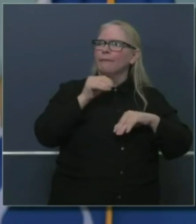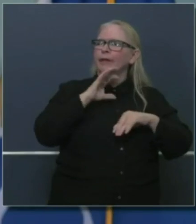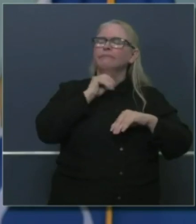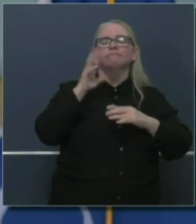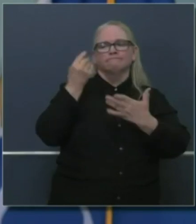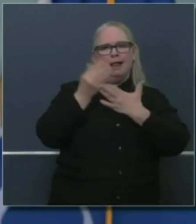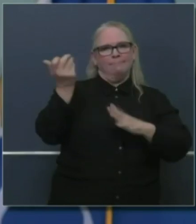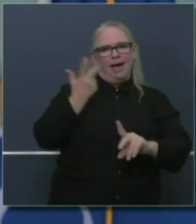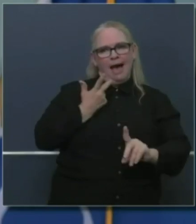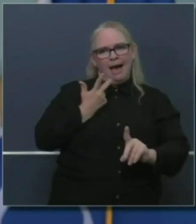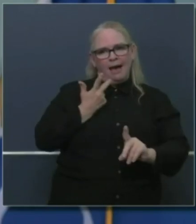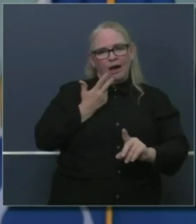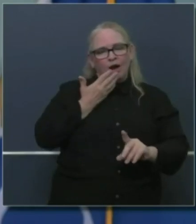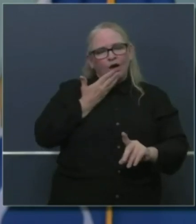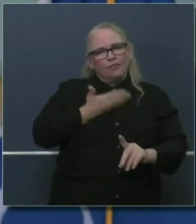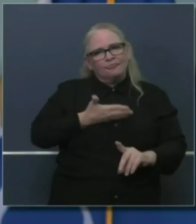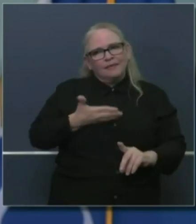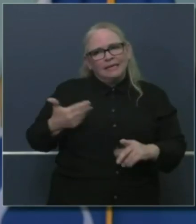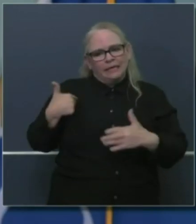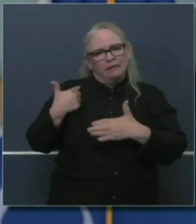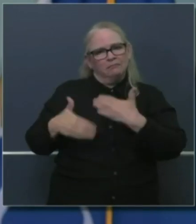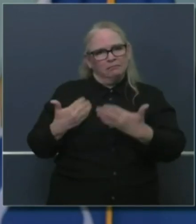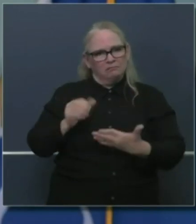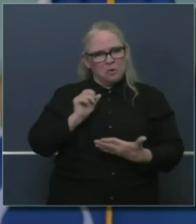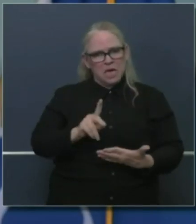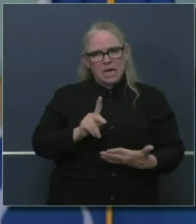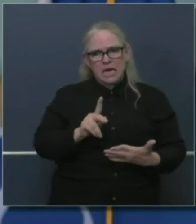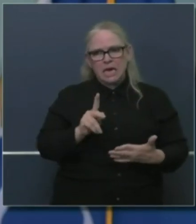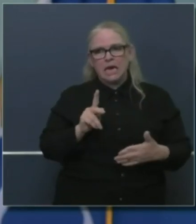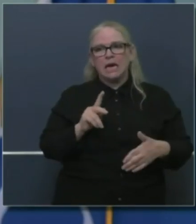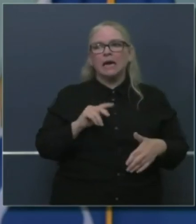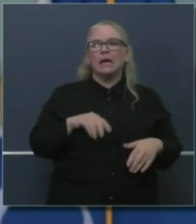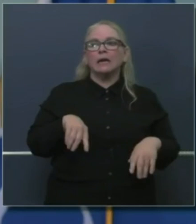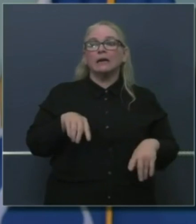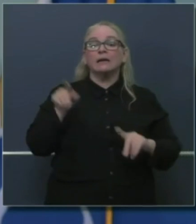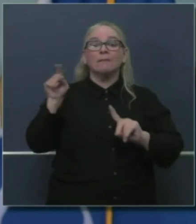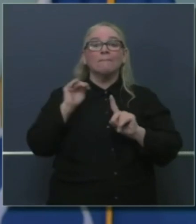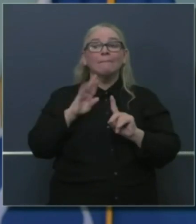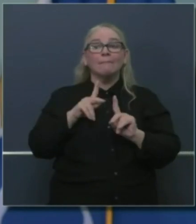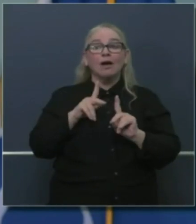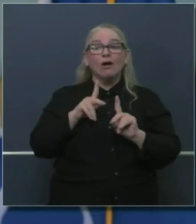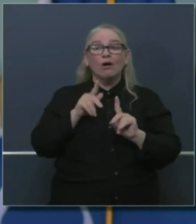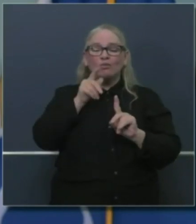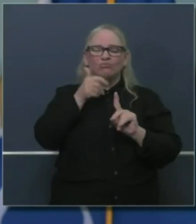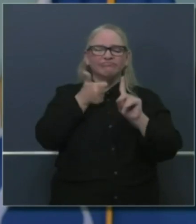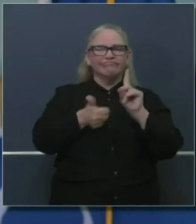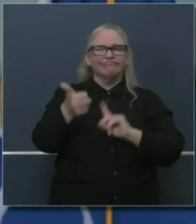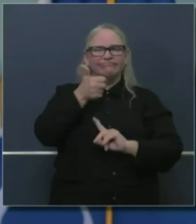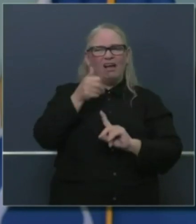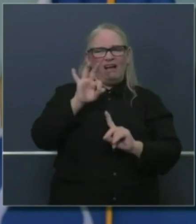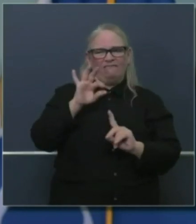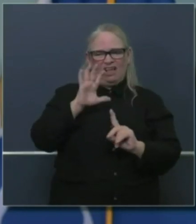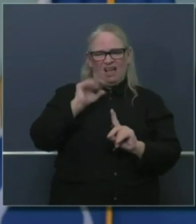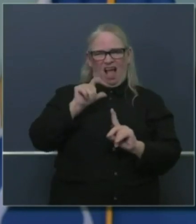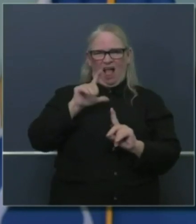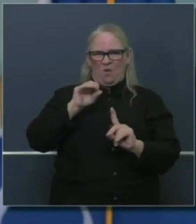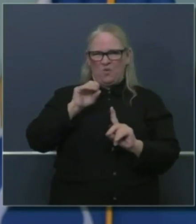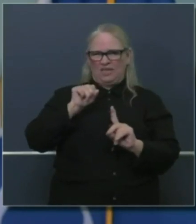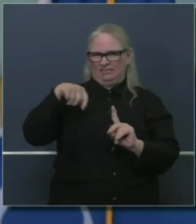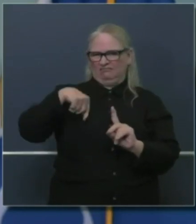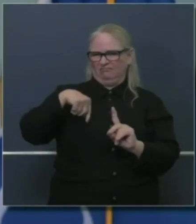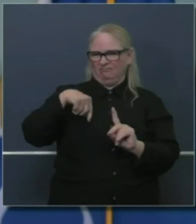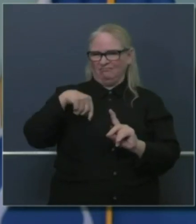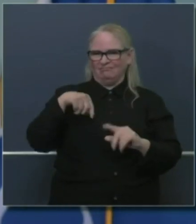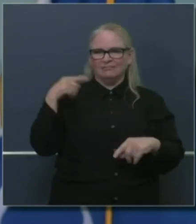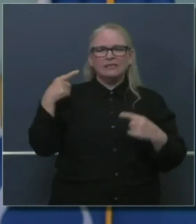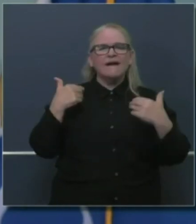Office of Emergency Services, Mark Gilladucci, can speak more specifically to the protocols and procedures that are in place and relate